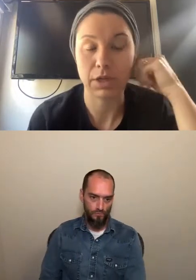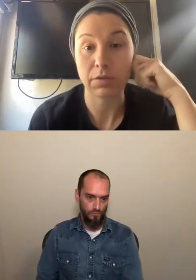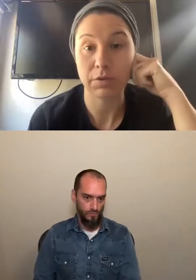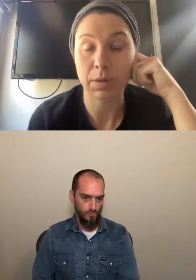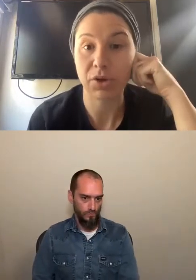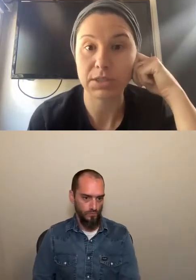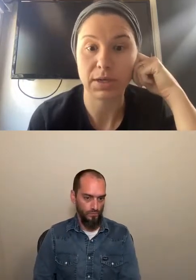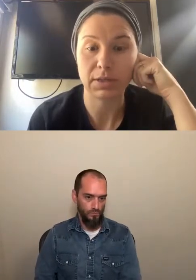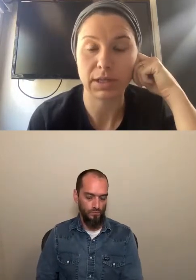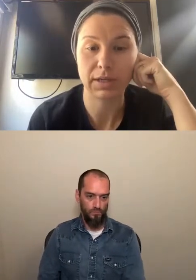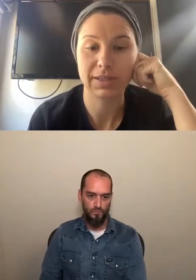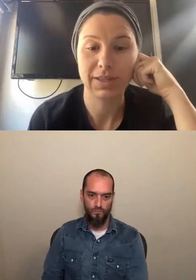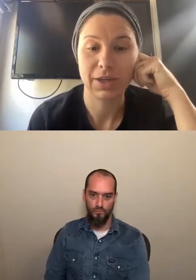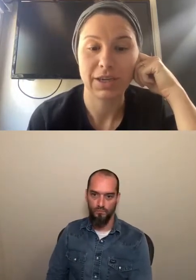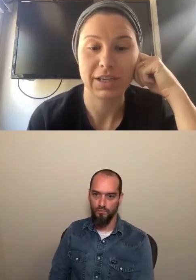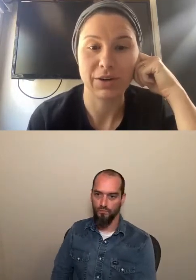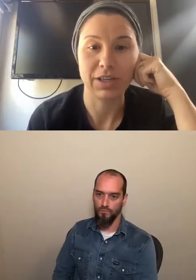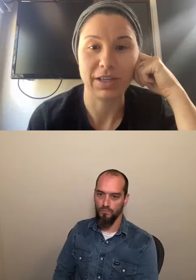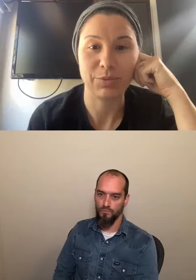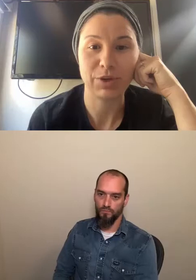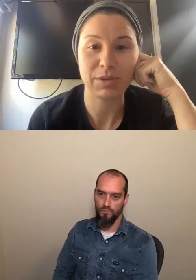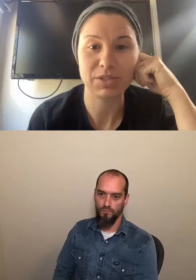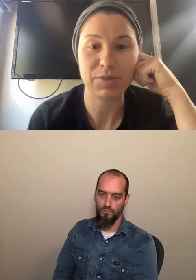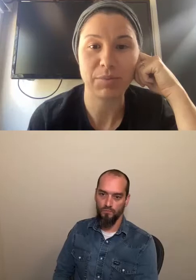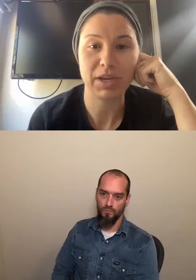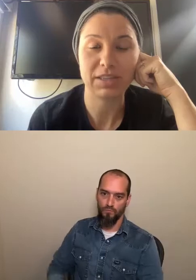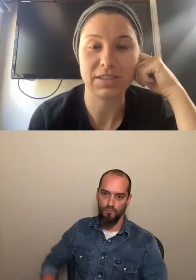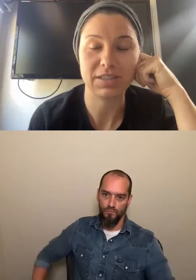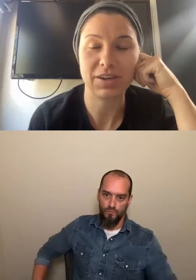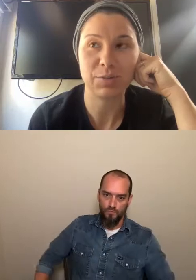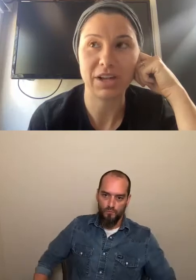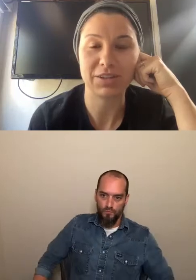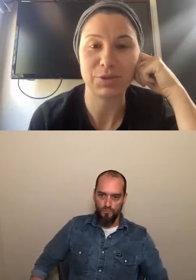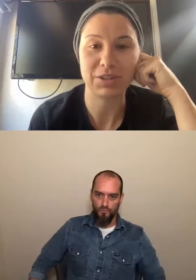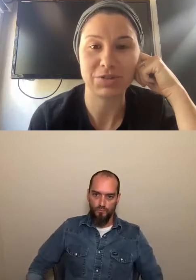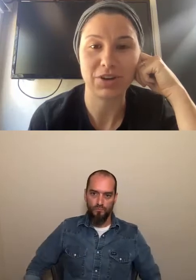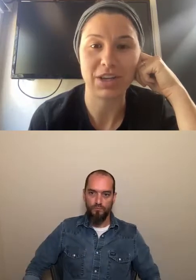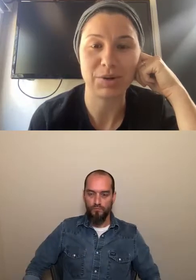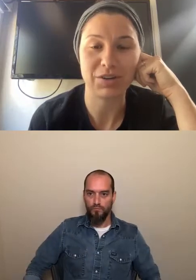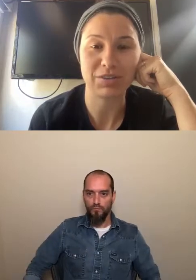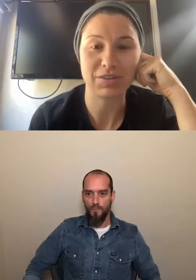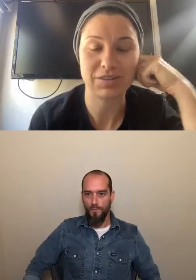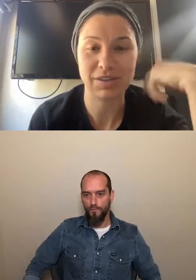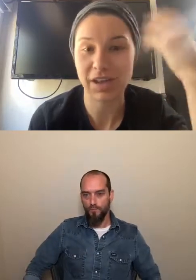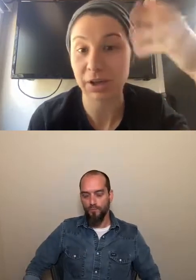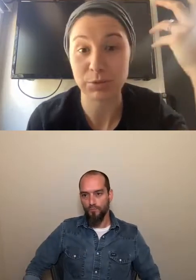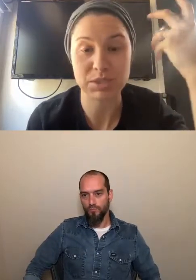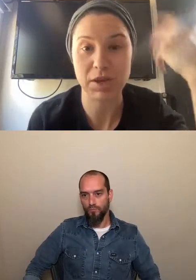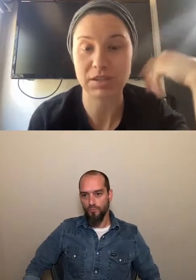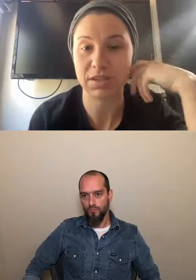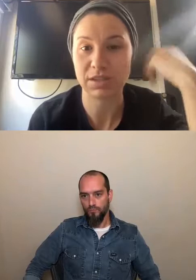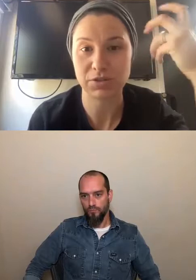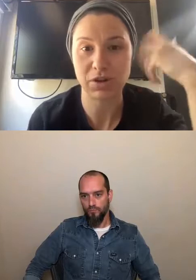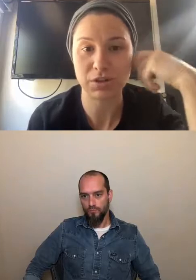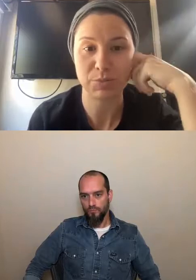Oh, thank you for that breakdown. And you know, what comes to my mind automatically when you're talking about how you